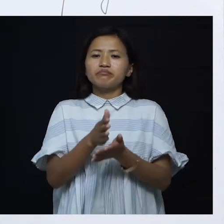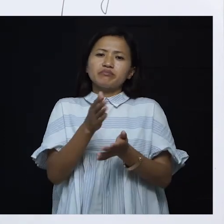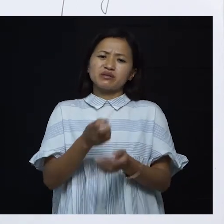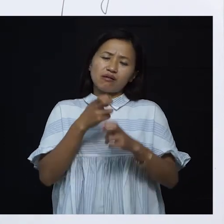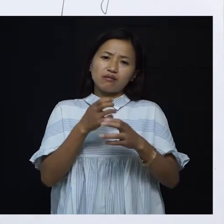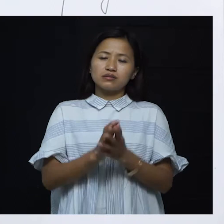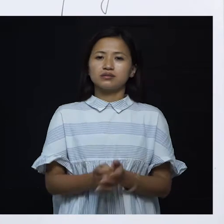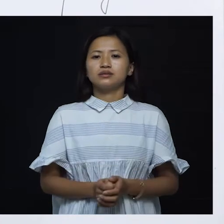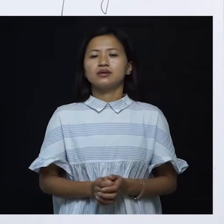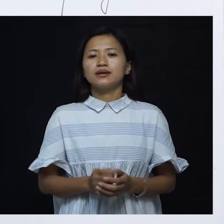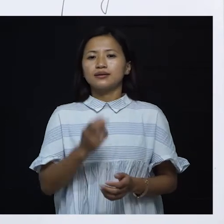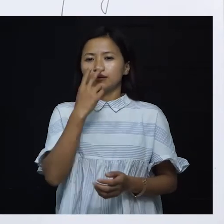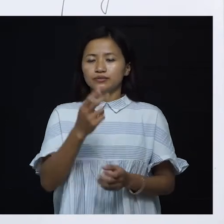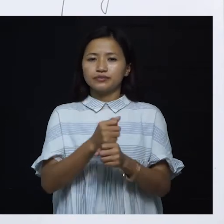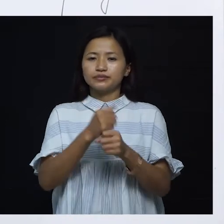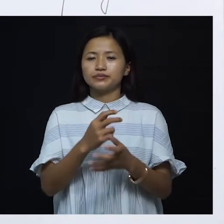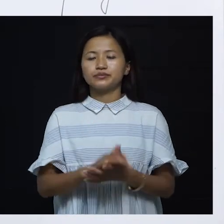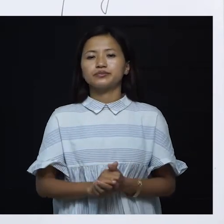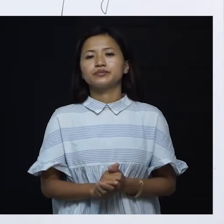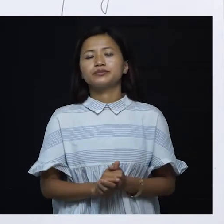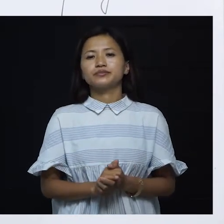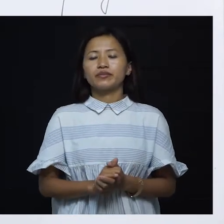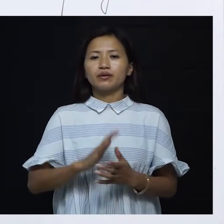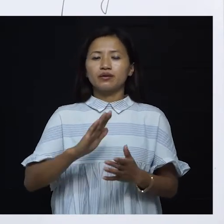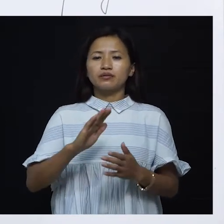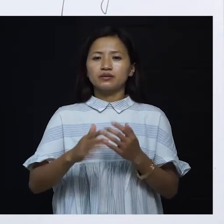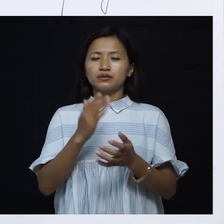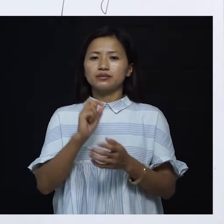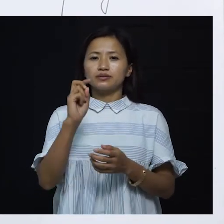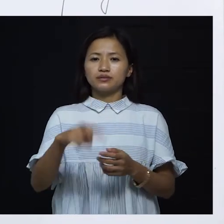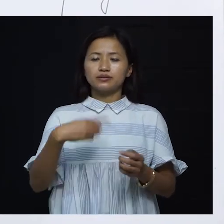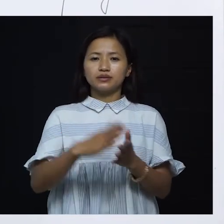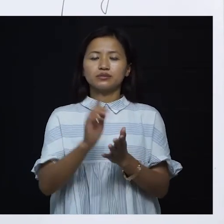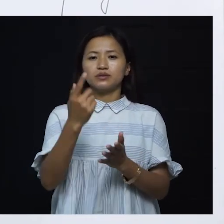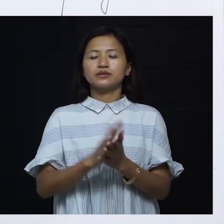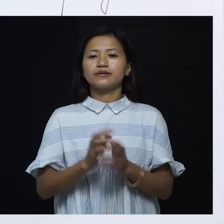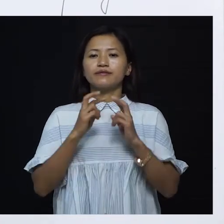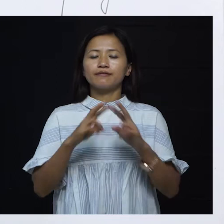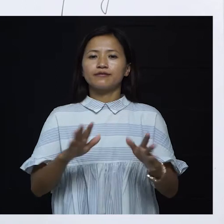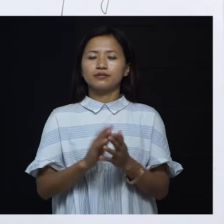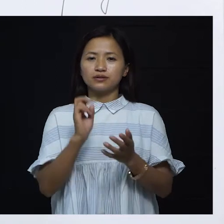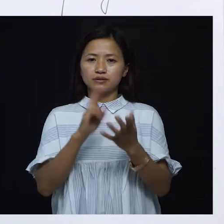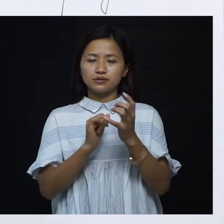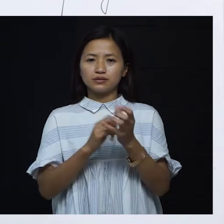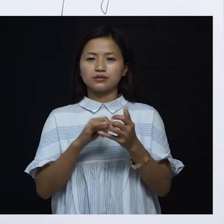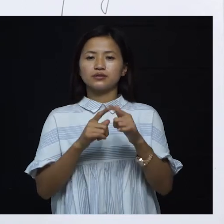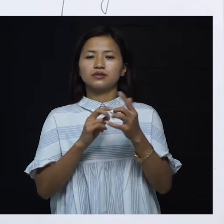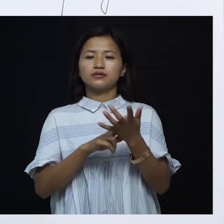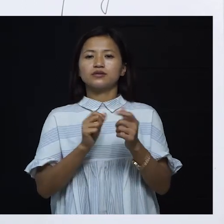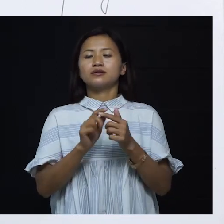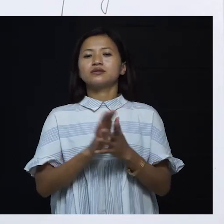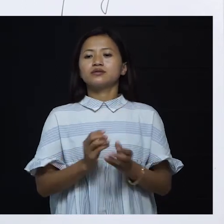the government also keeps a check on that, all right? Then the next one is giving various incentives to producers